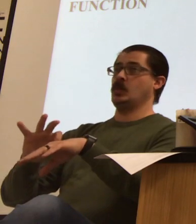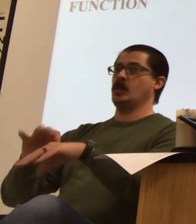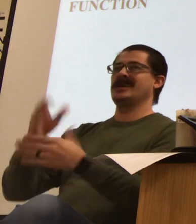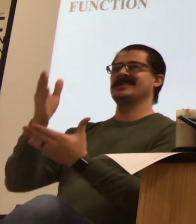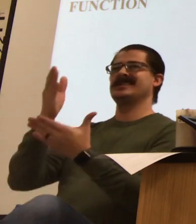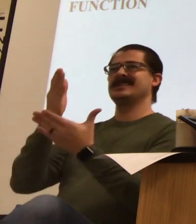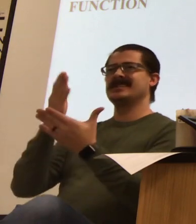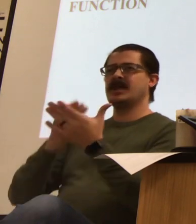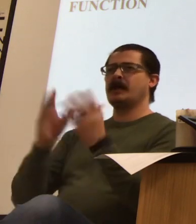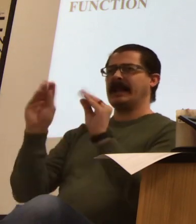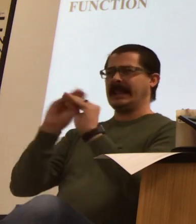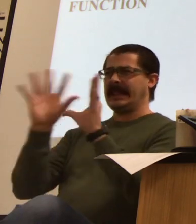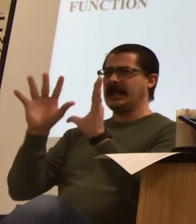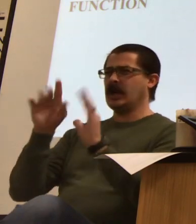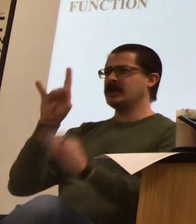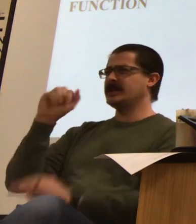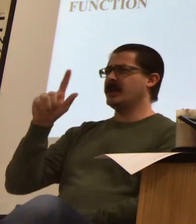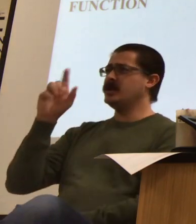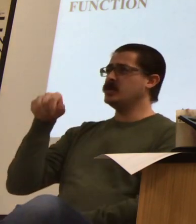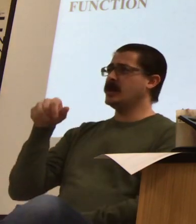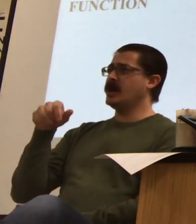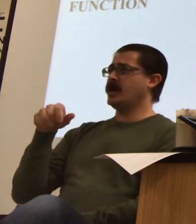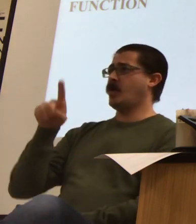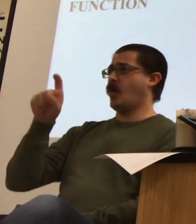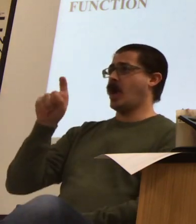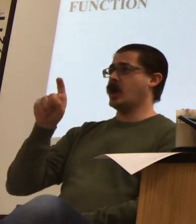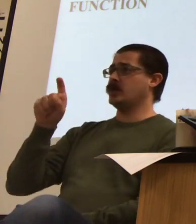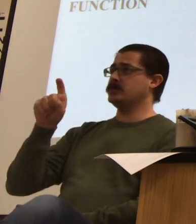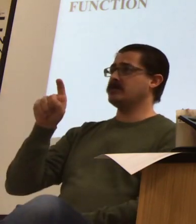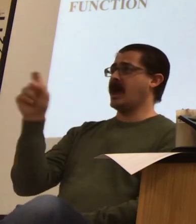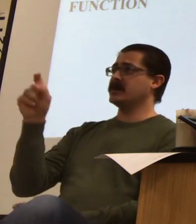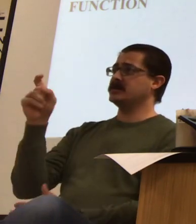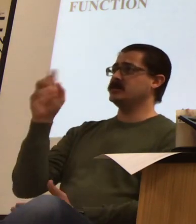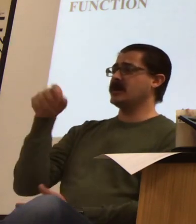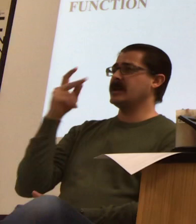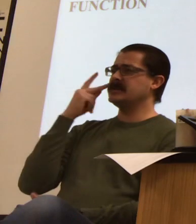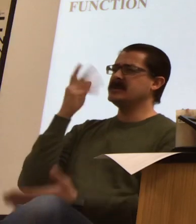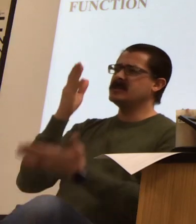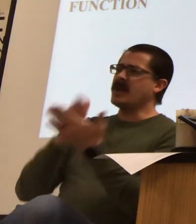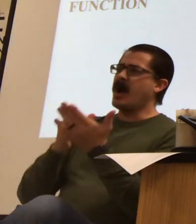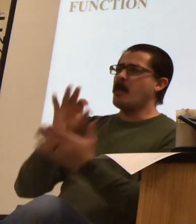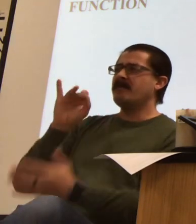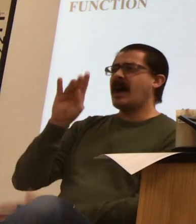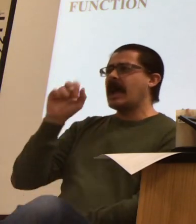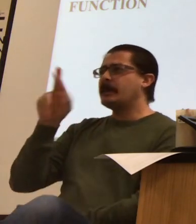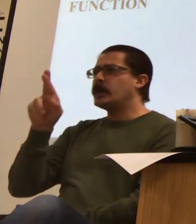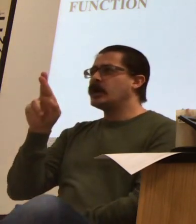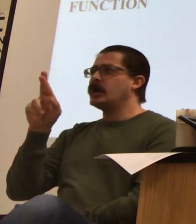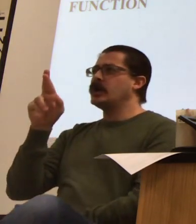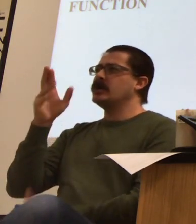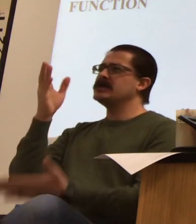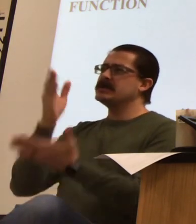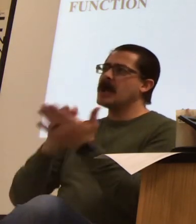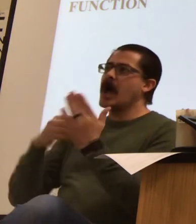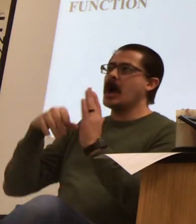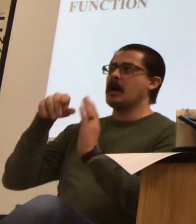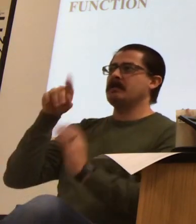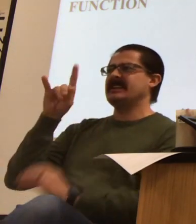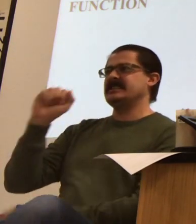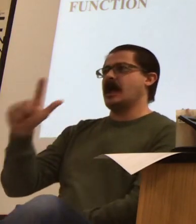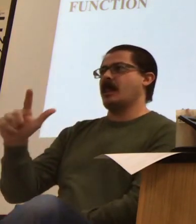some detail. You could go as low as 100x and see some, make out some fibers in detail.